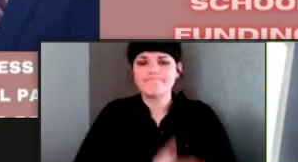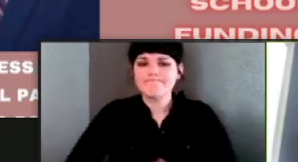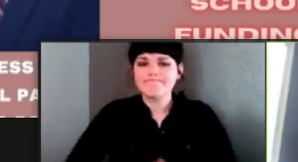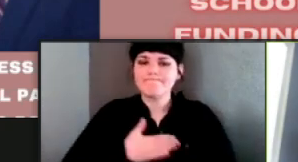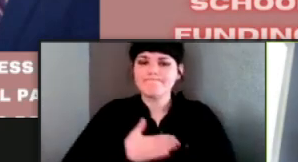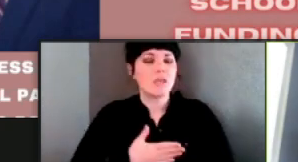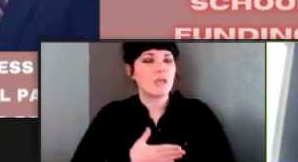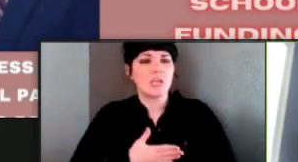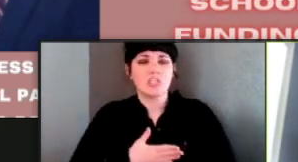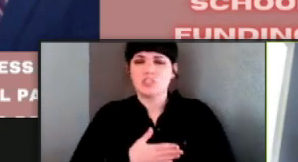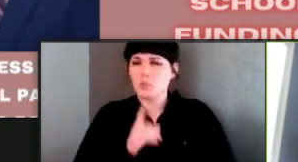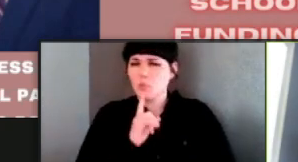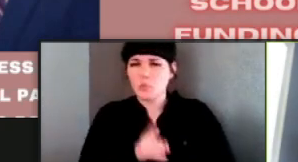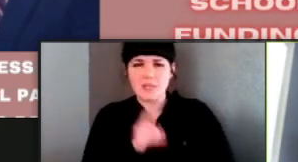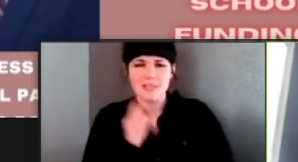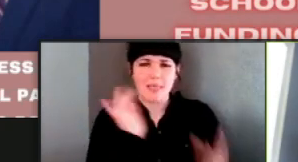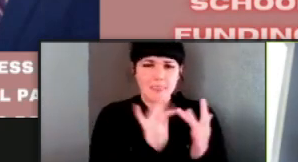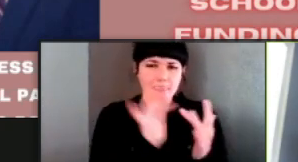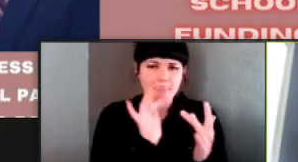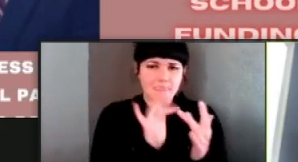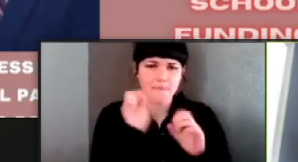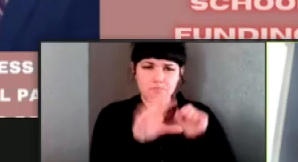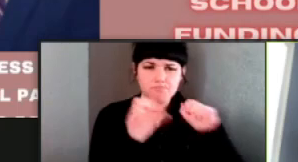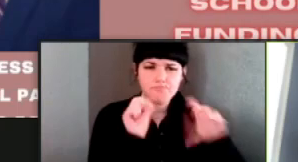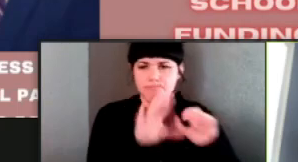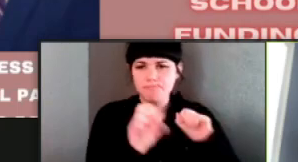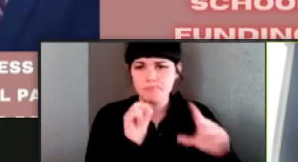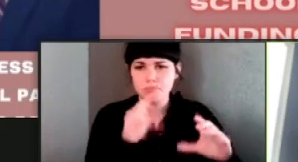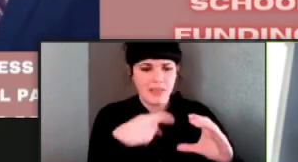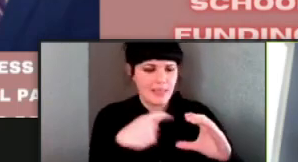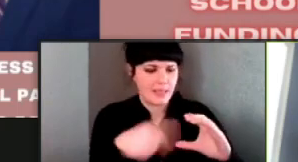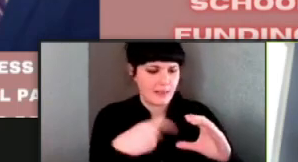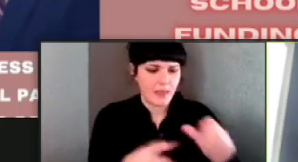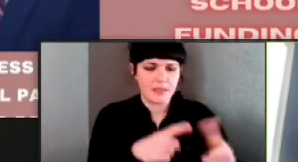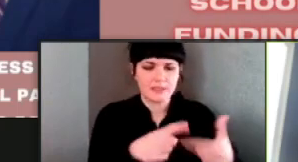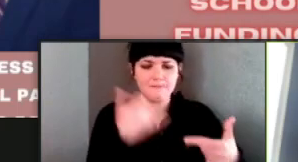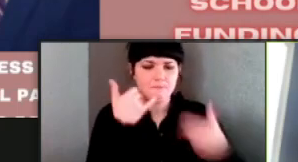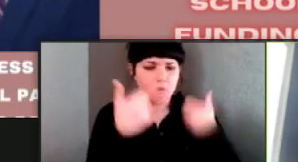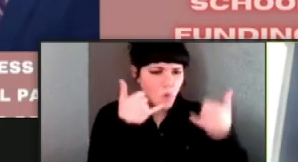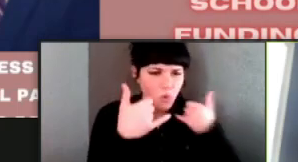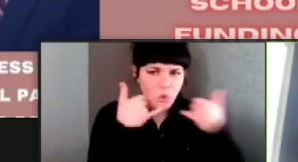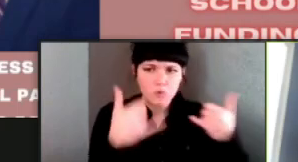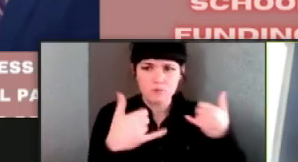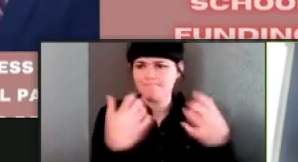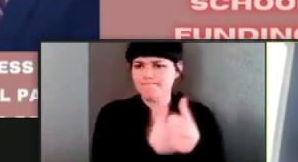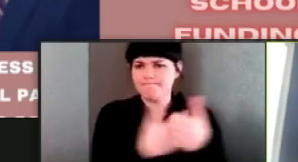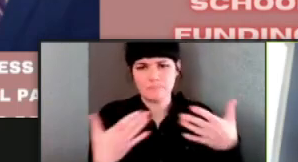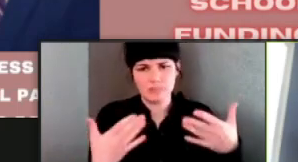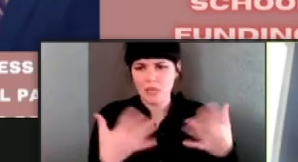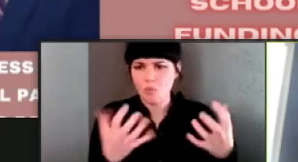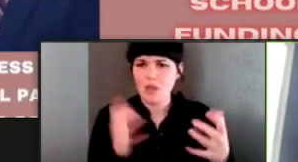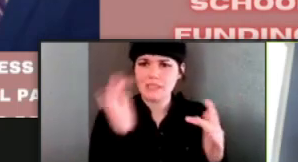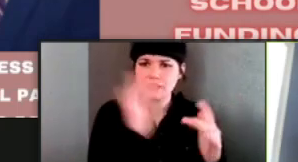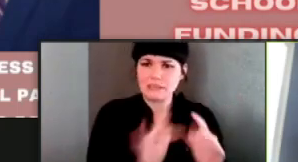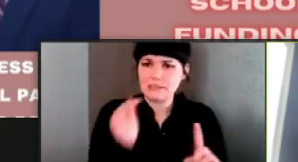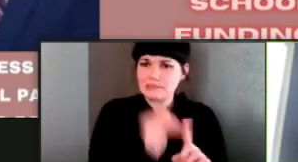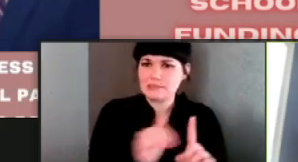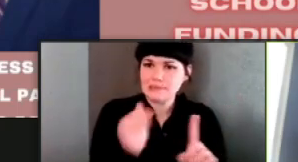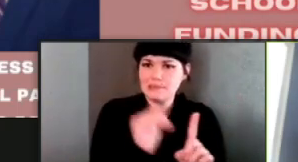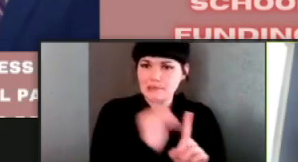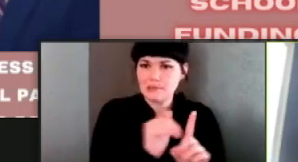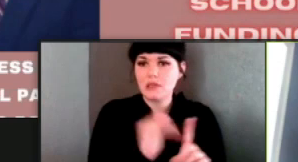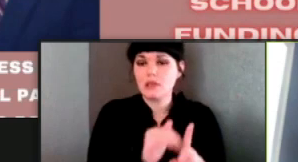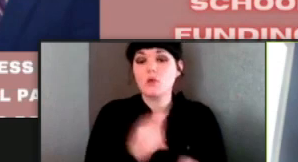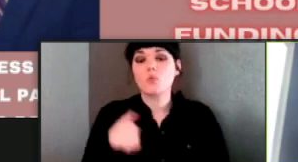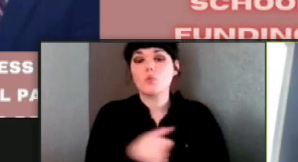phone lines, and we need to urge Lansing to release this money. Now, the money